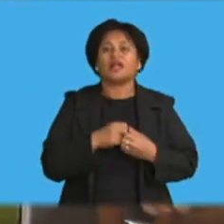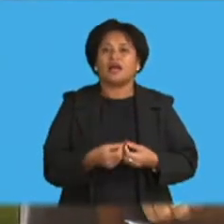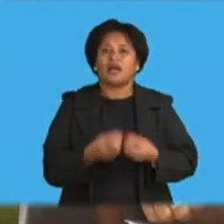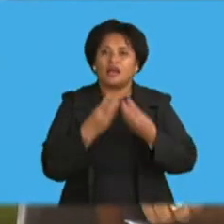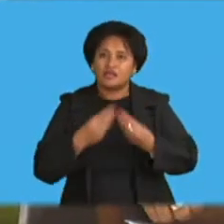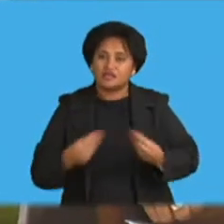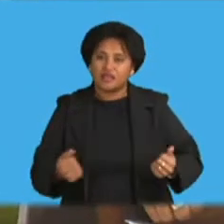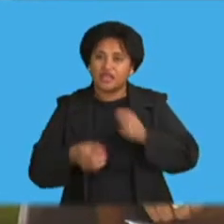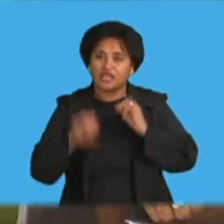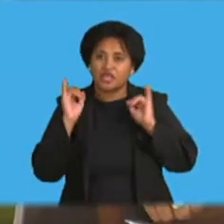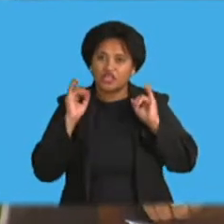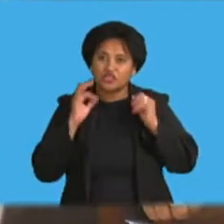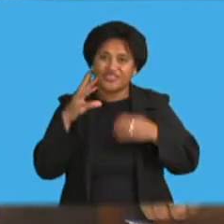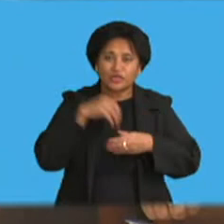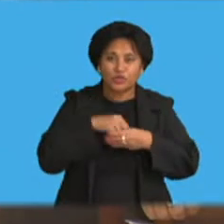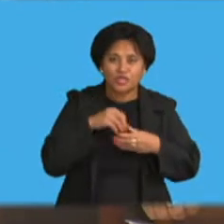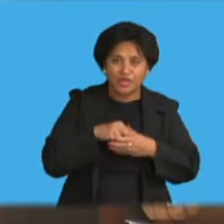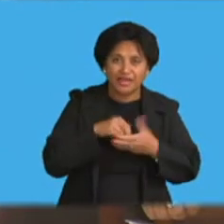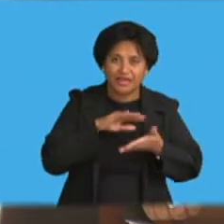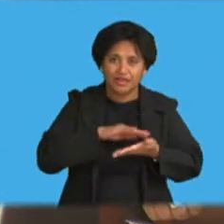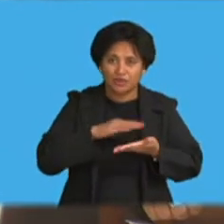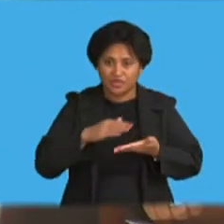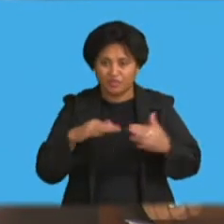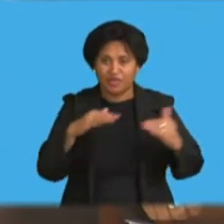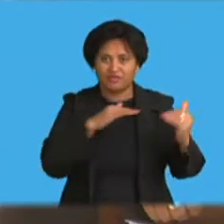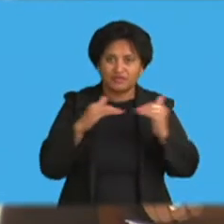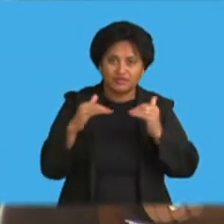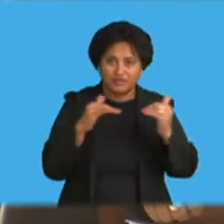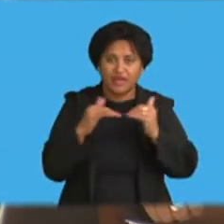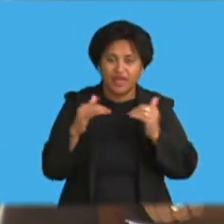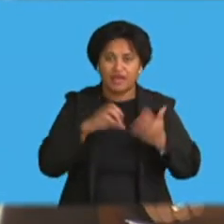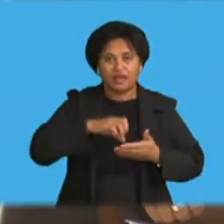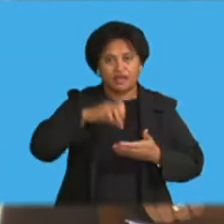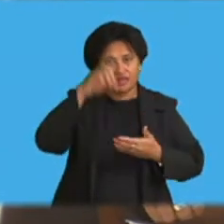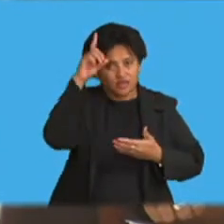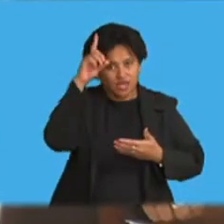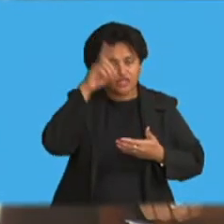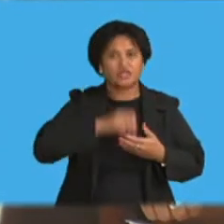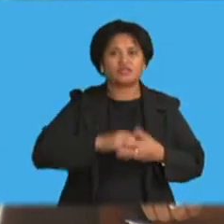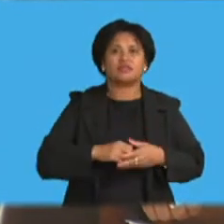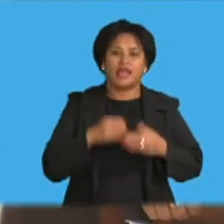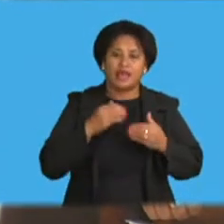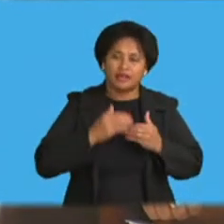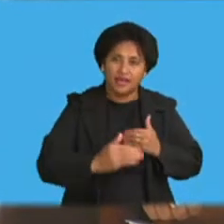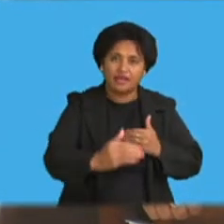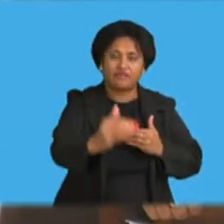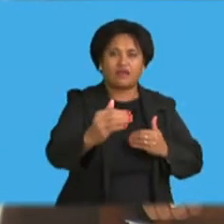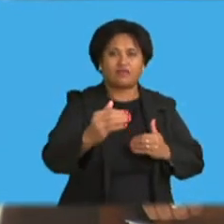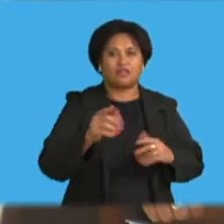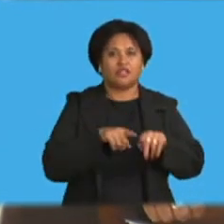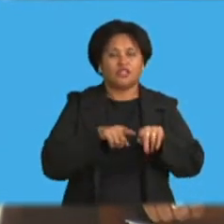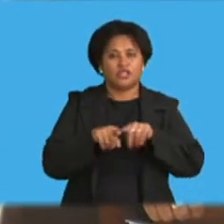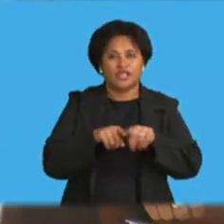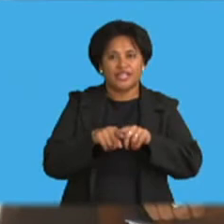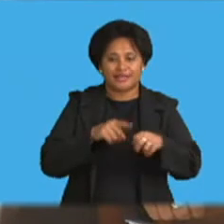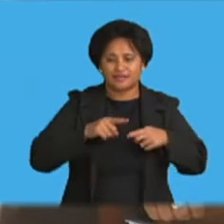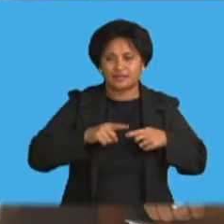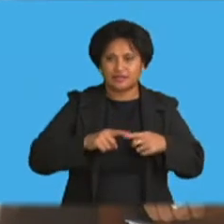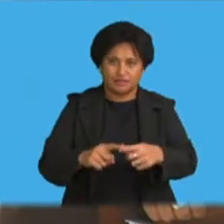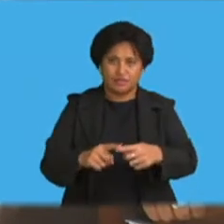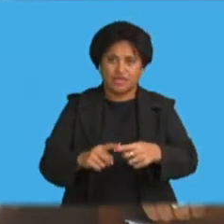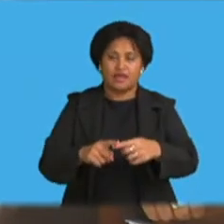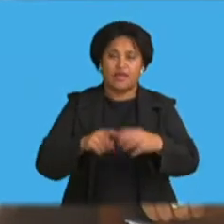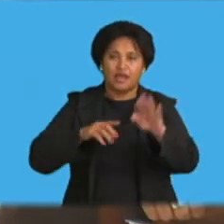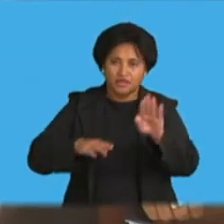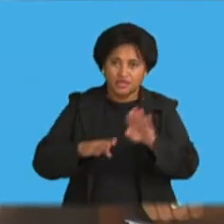issues of inclusive and equitable quality education, skills development, lifelong learning, accountability in education, sustainability and